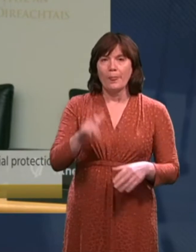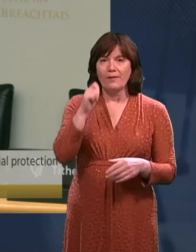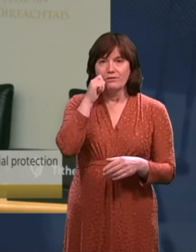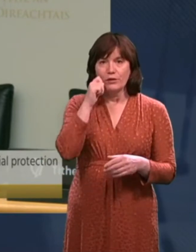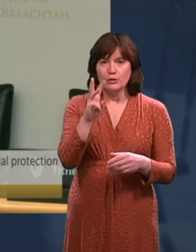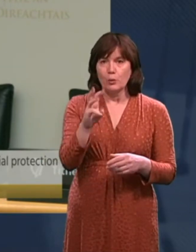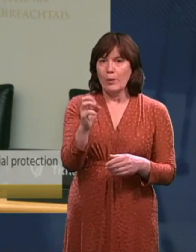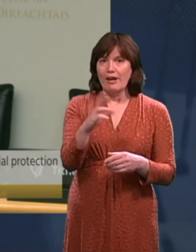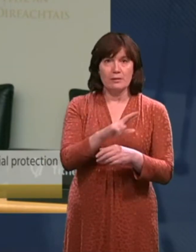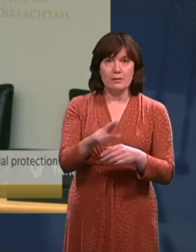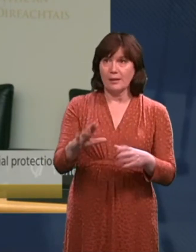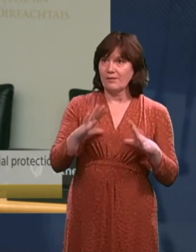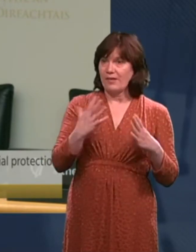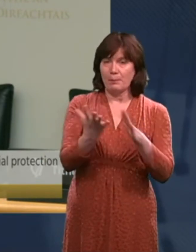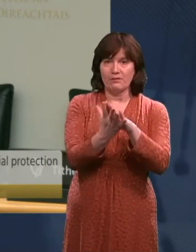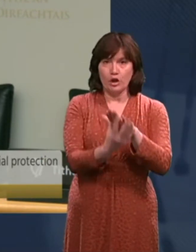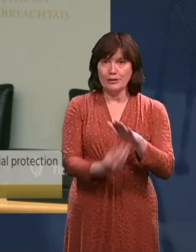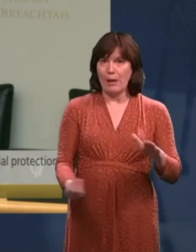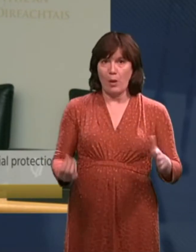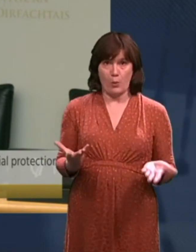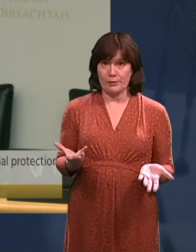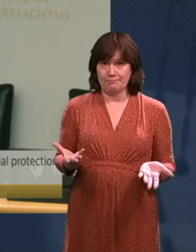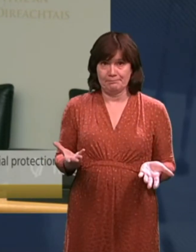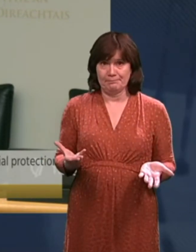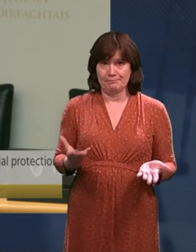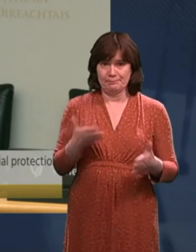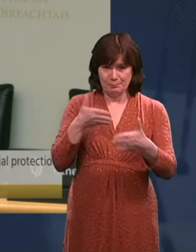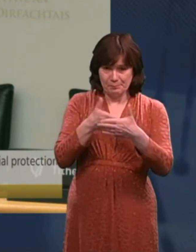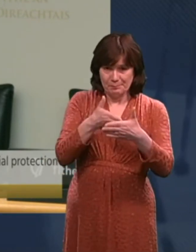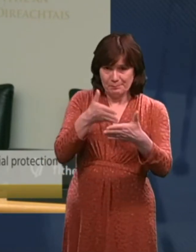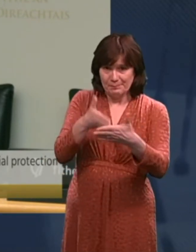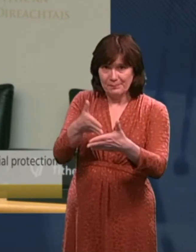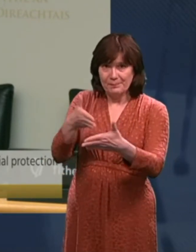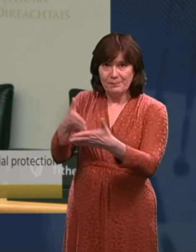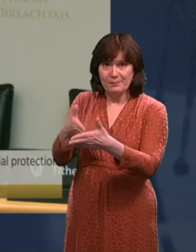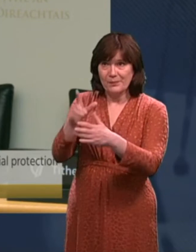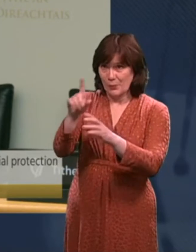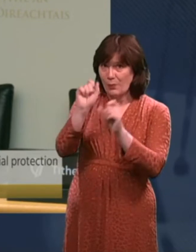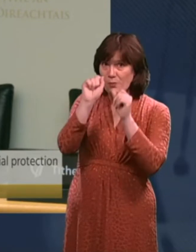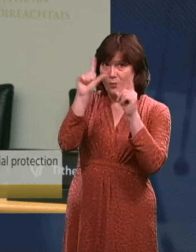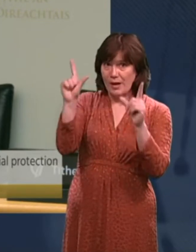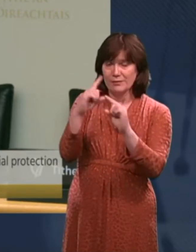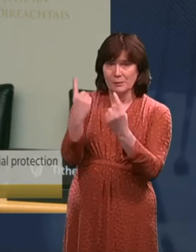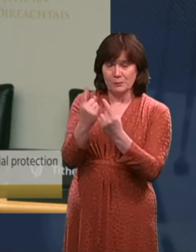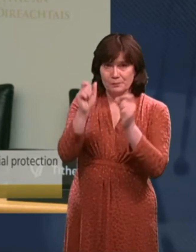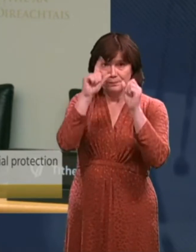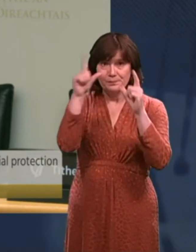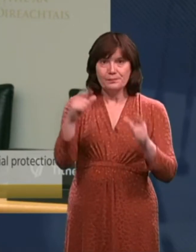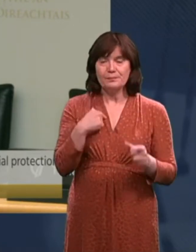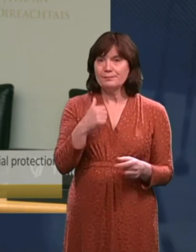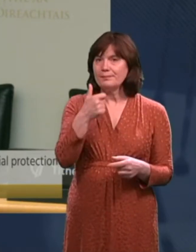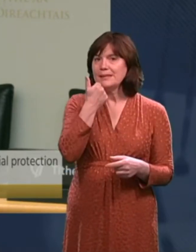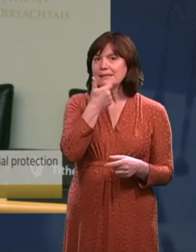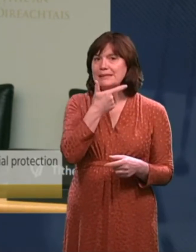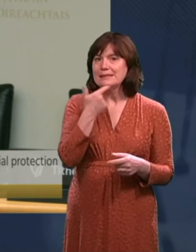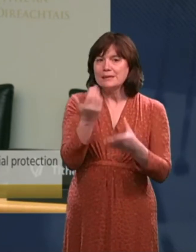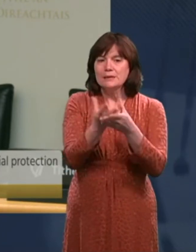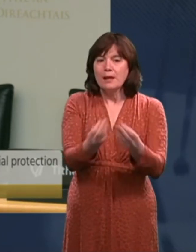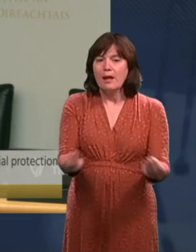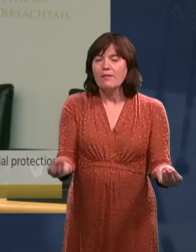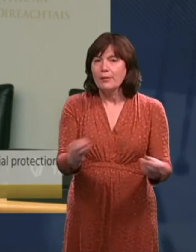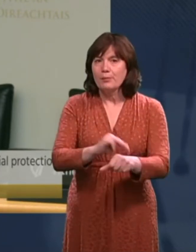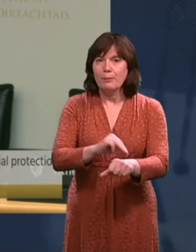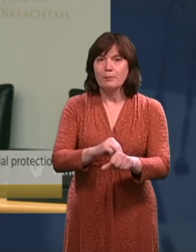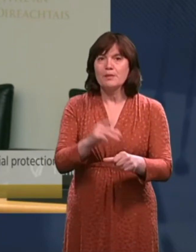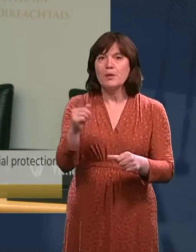for download. So there are obvious barriers which you're aware of, which the department are aware of, but they're also very easy solutions. So will you commit to all forms